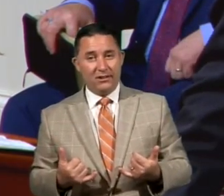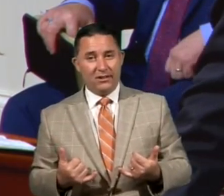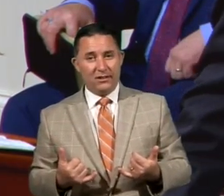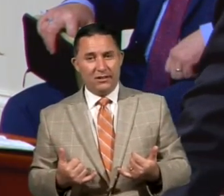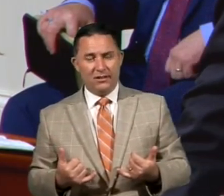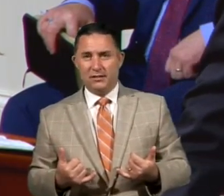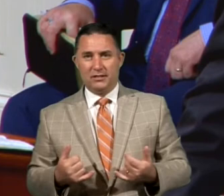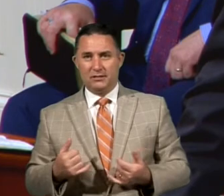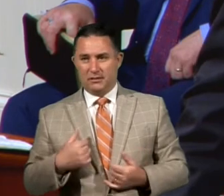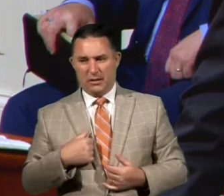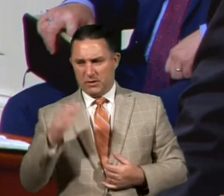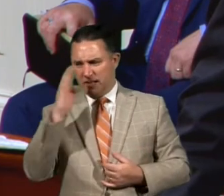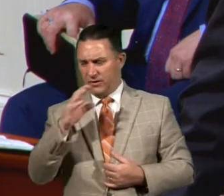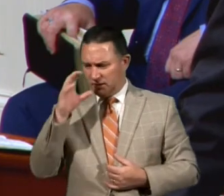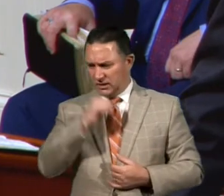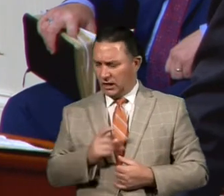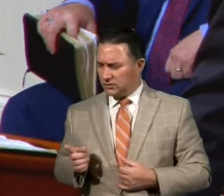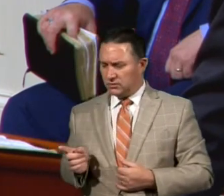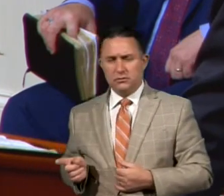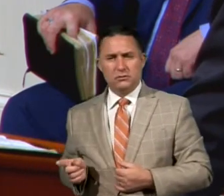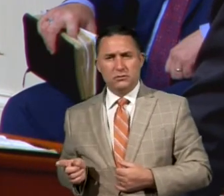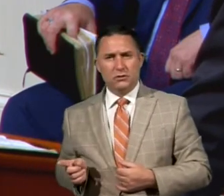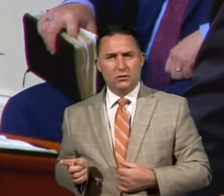I'd have never guessed.